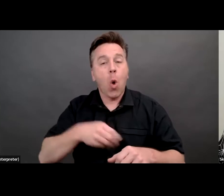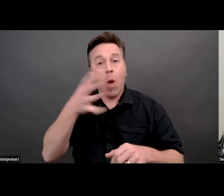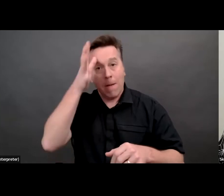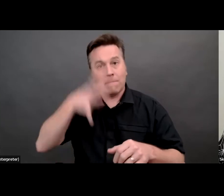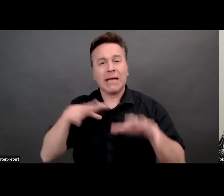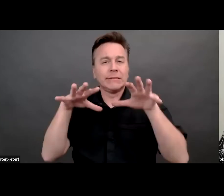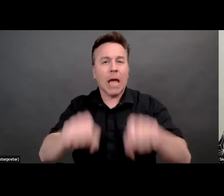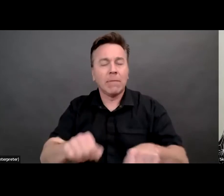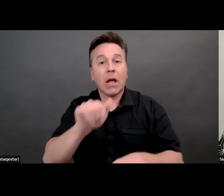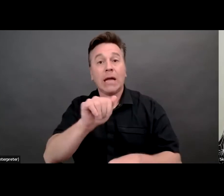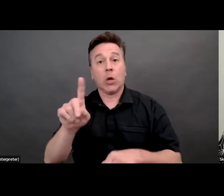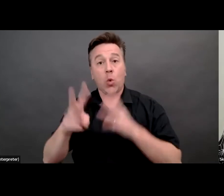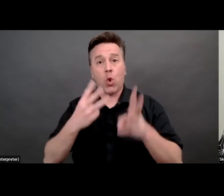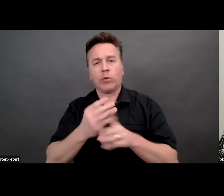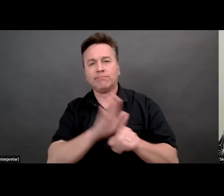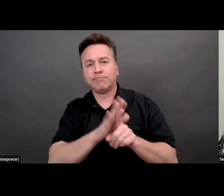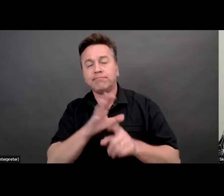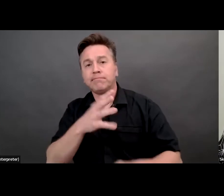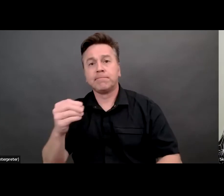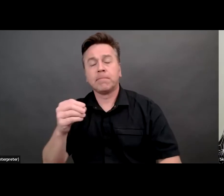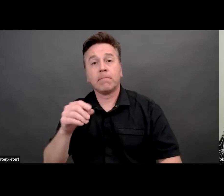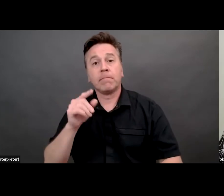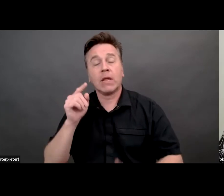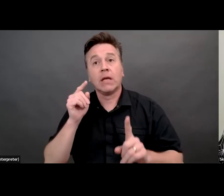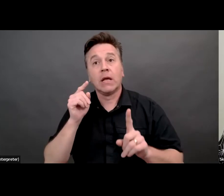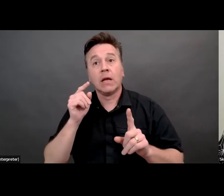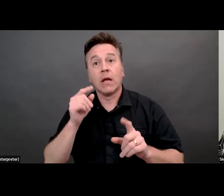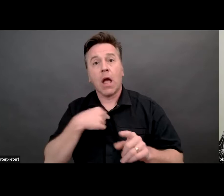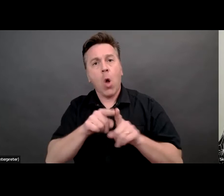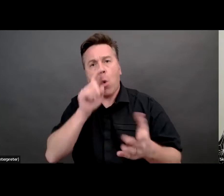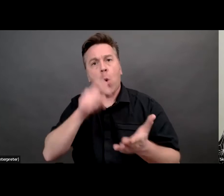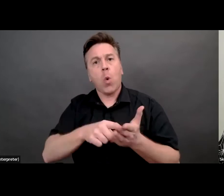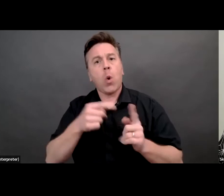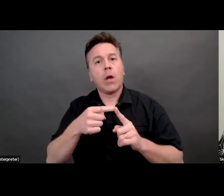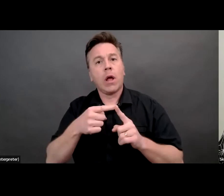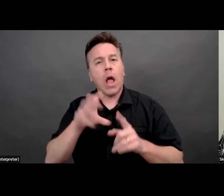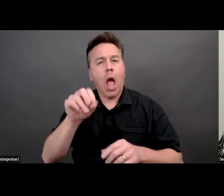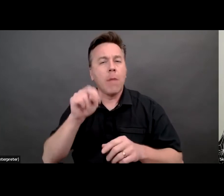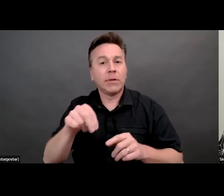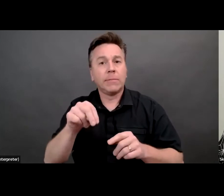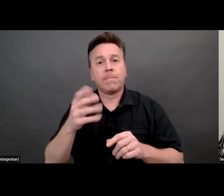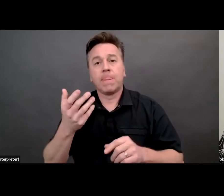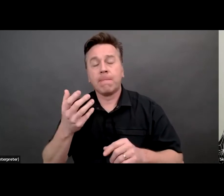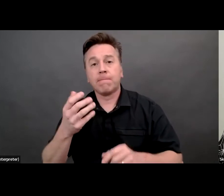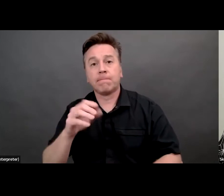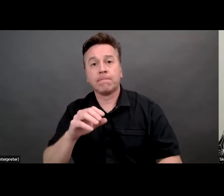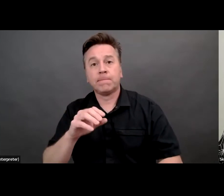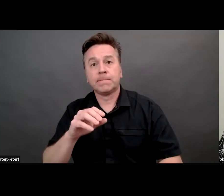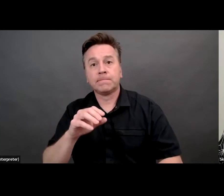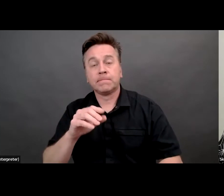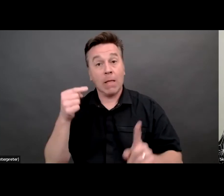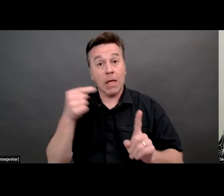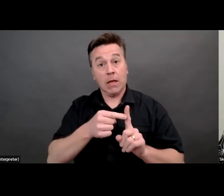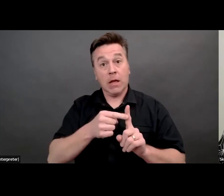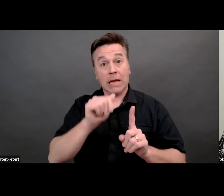the audio description world. And I also noticed it was very common for them